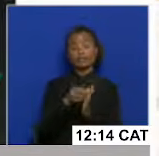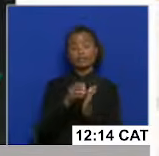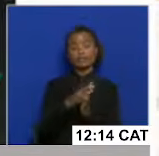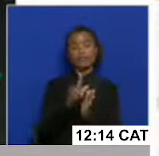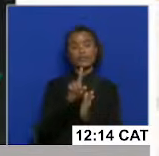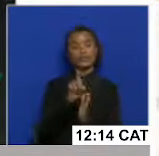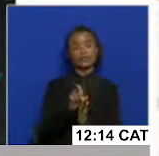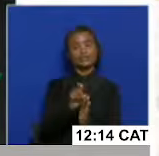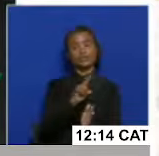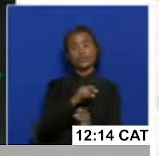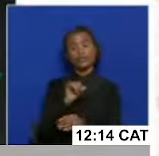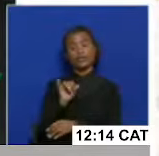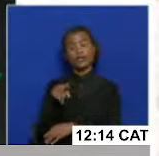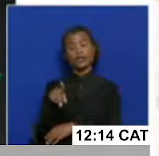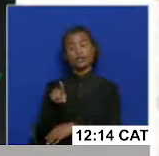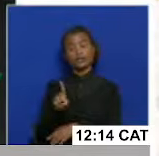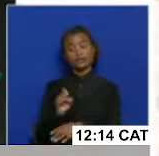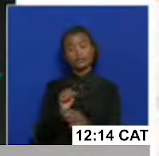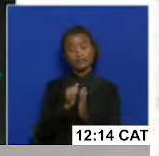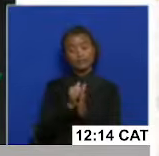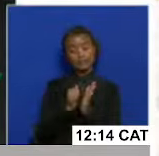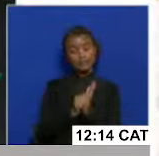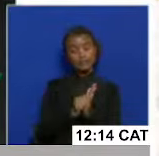wants to arrest us."